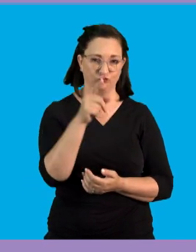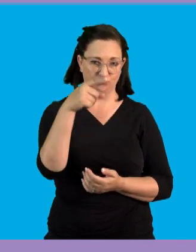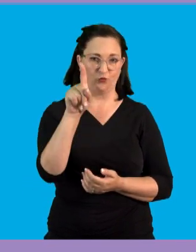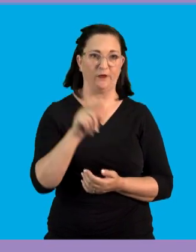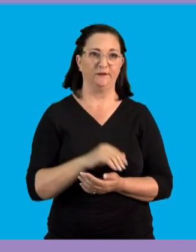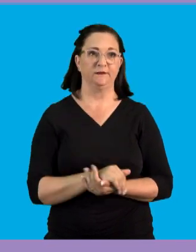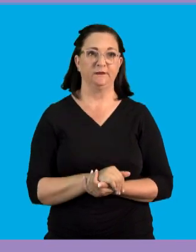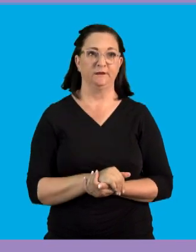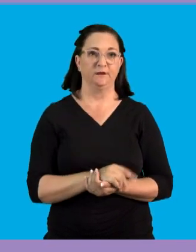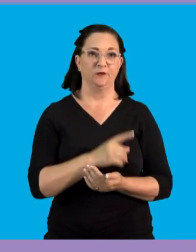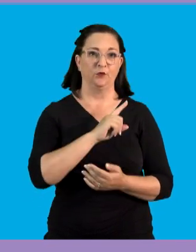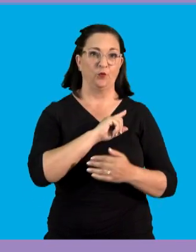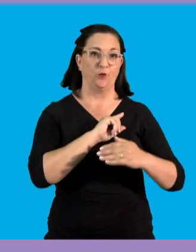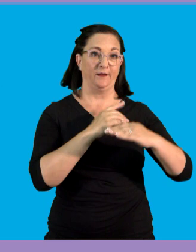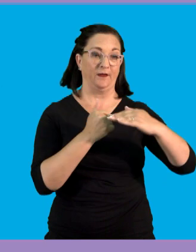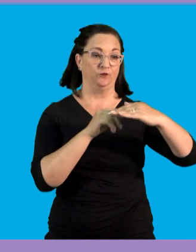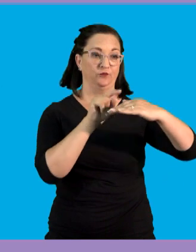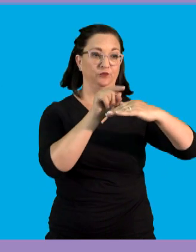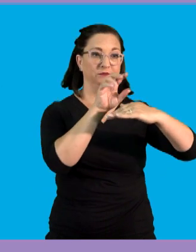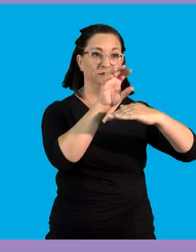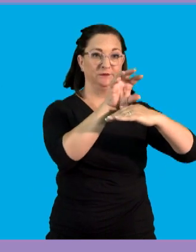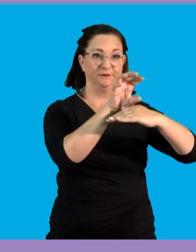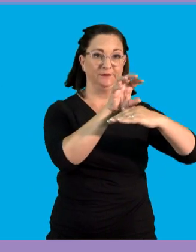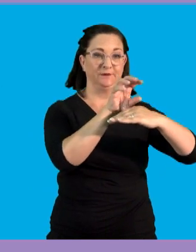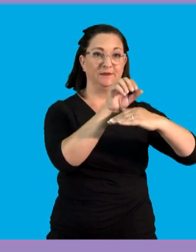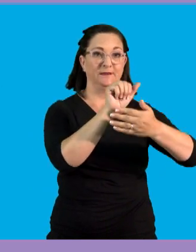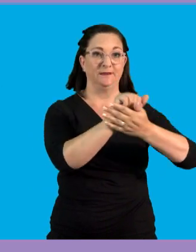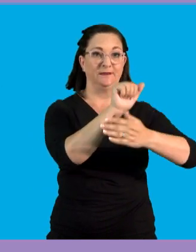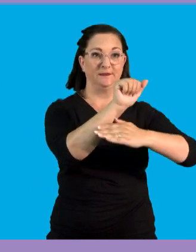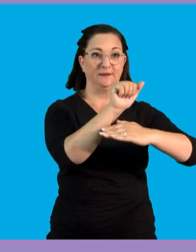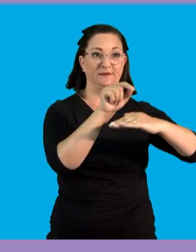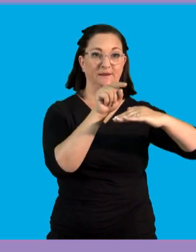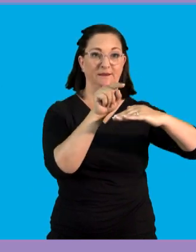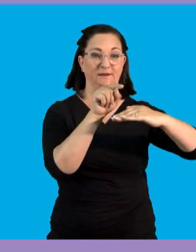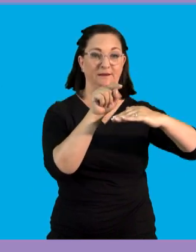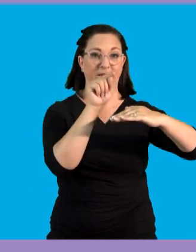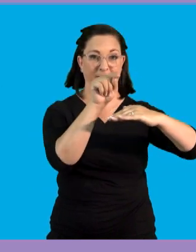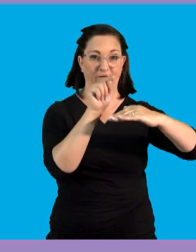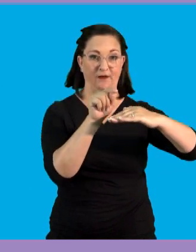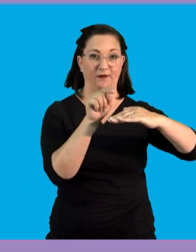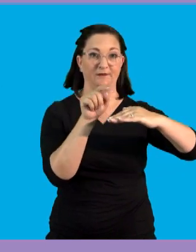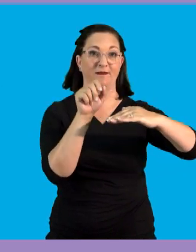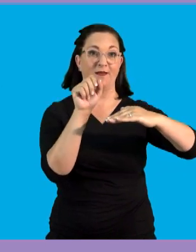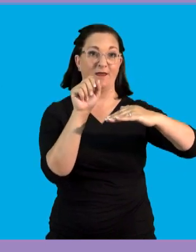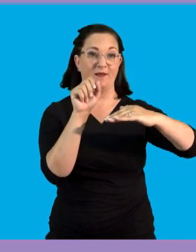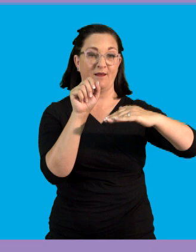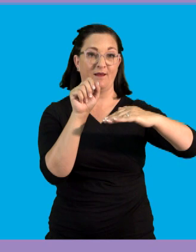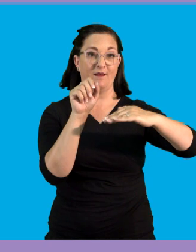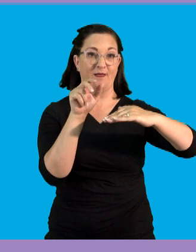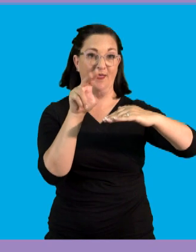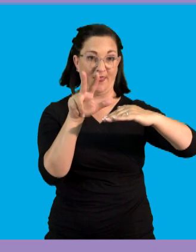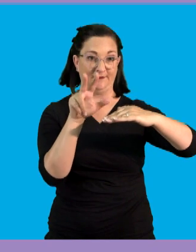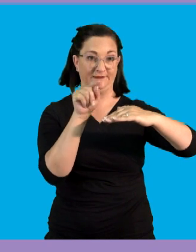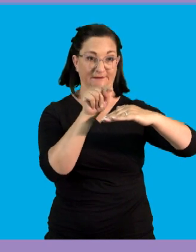are correct. Because now what we're going to do with that highest common factor is that we are going to divide